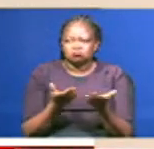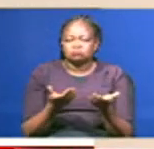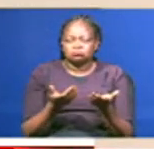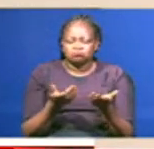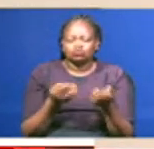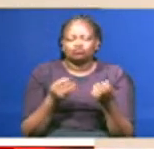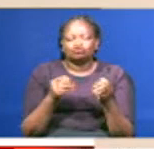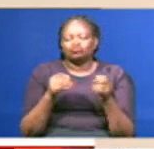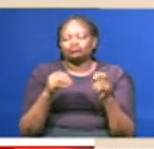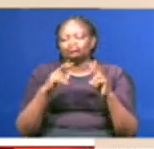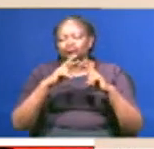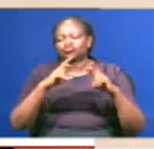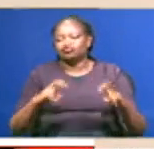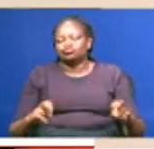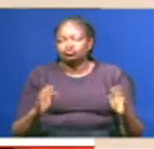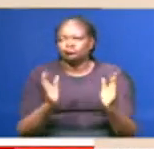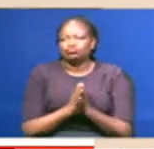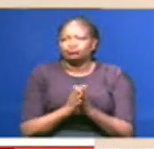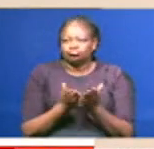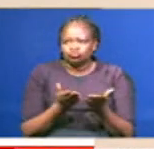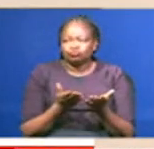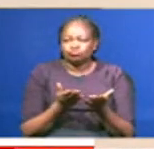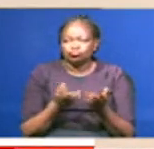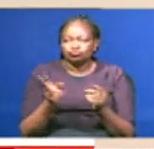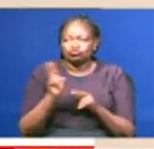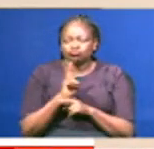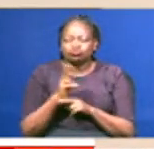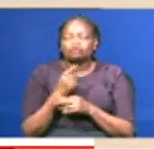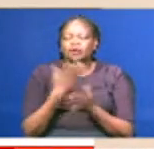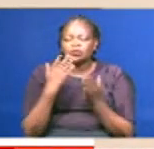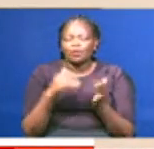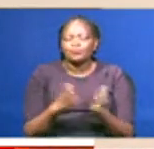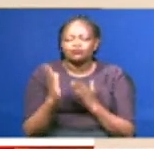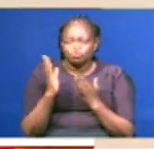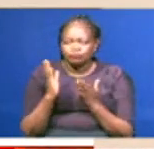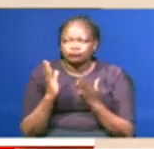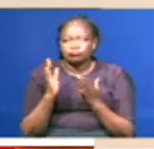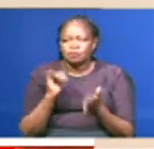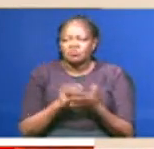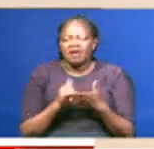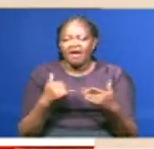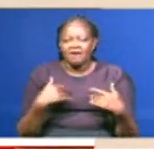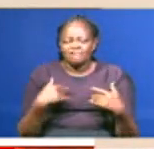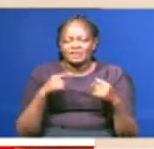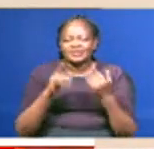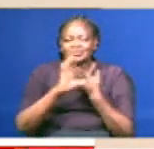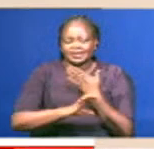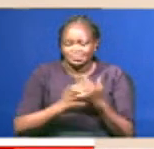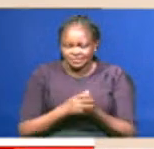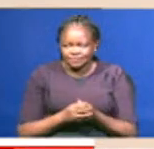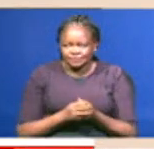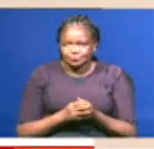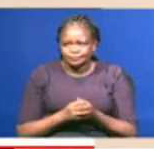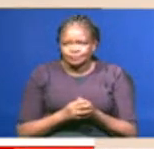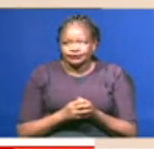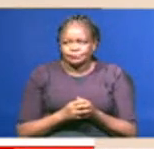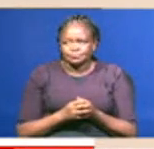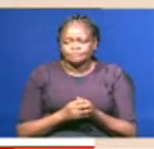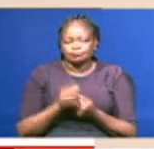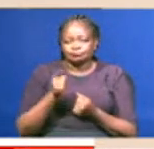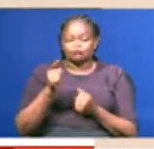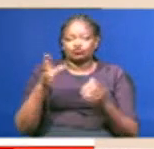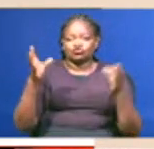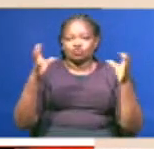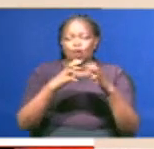and exploit any opportunities existing in this country. The trade delegation from Malaysia